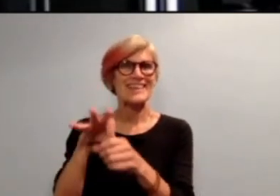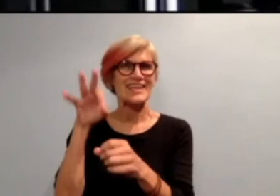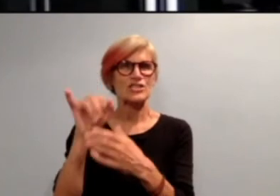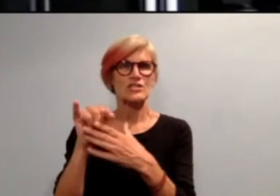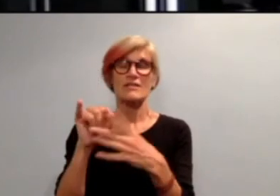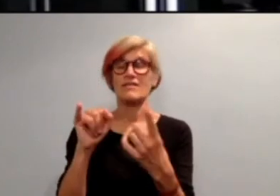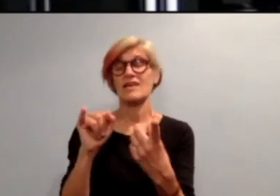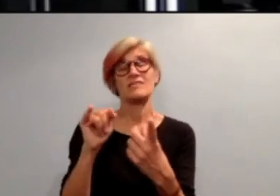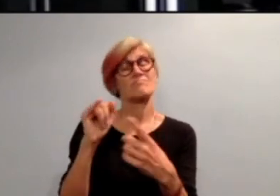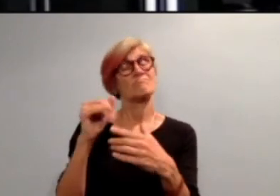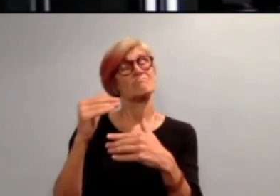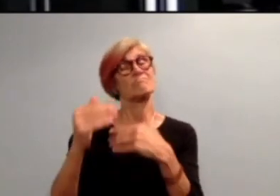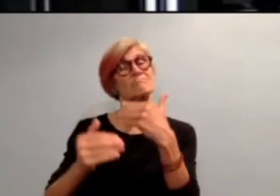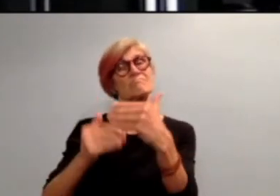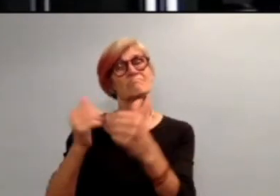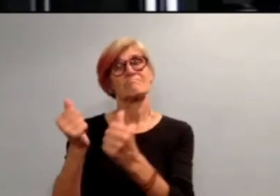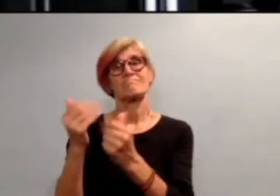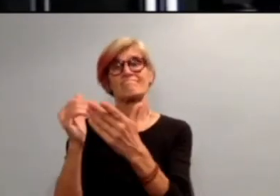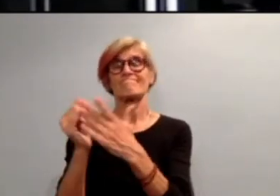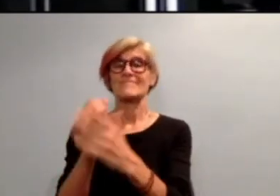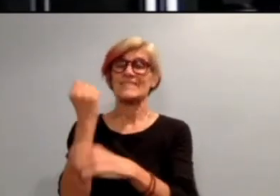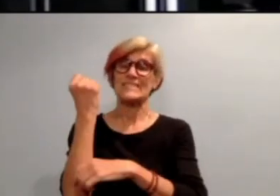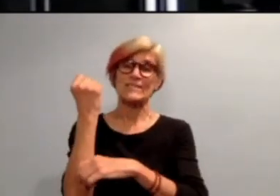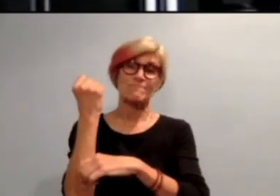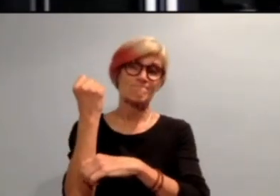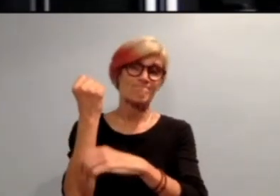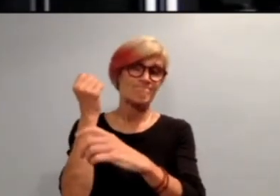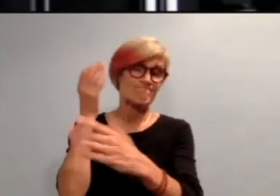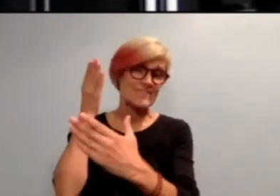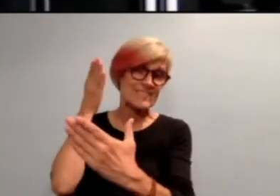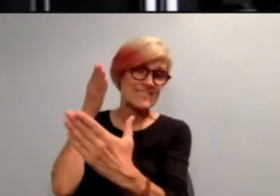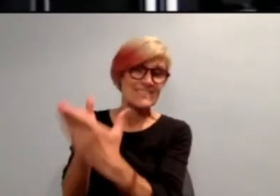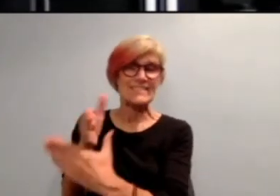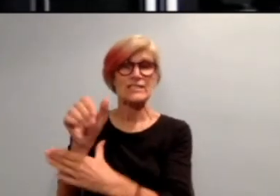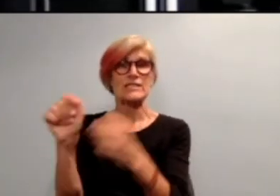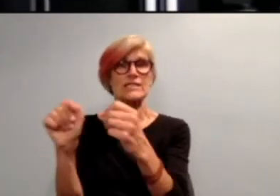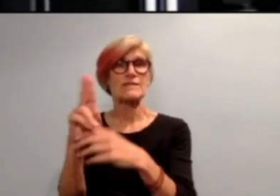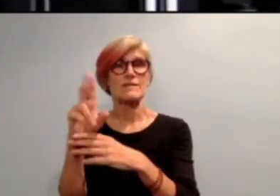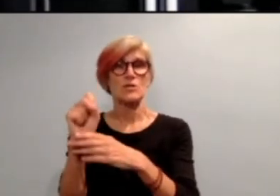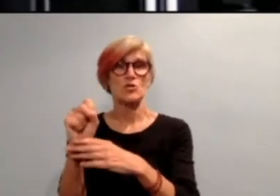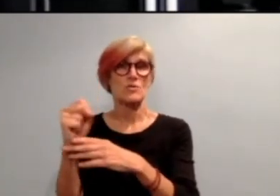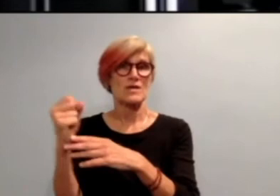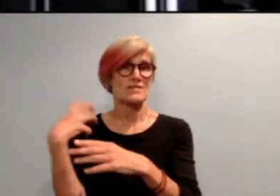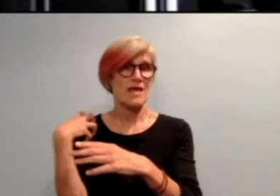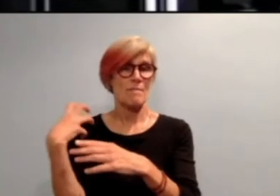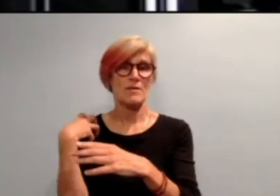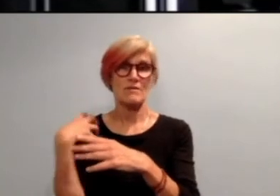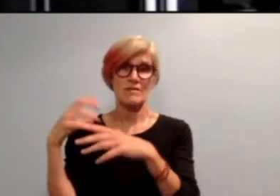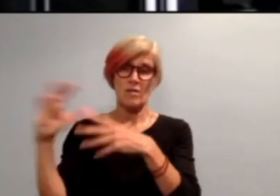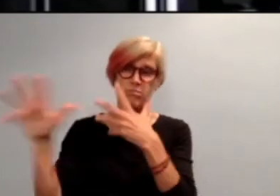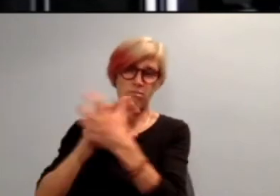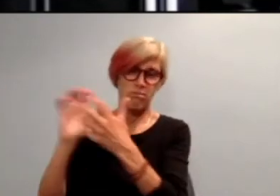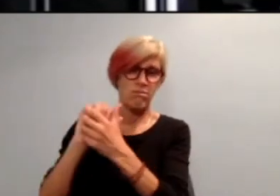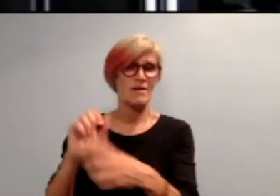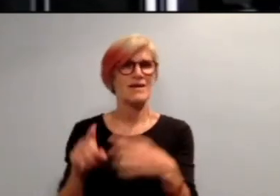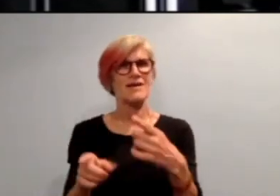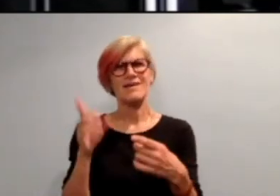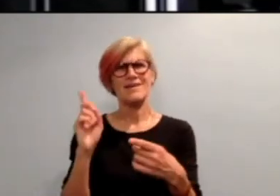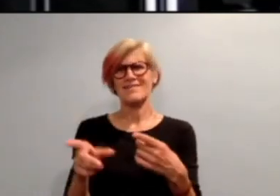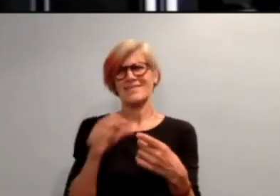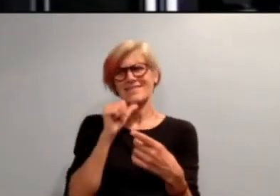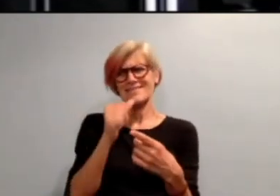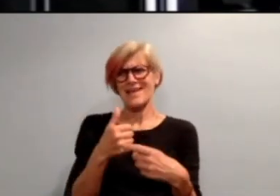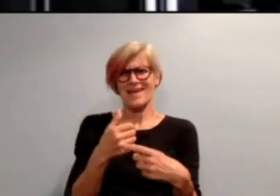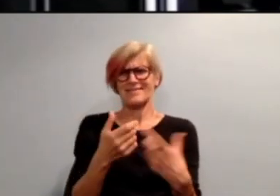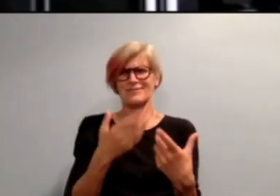Capitol. Their arguments were not made in good faith. Their attacks on our